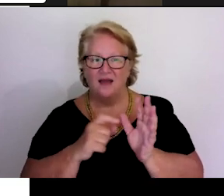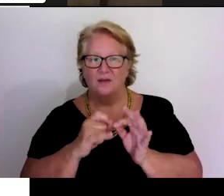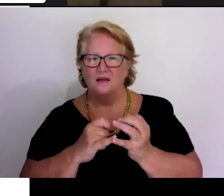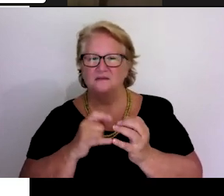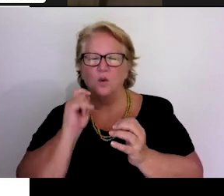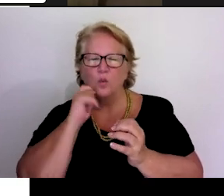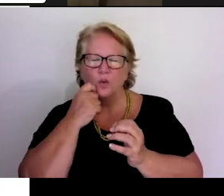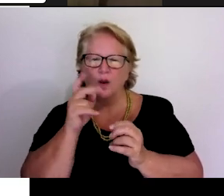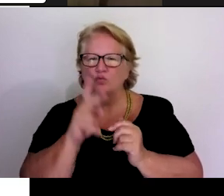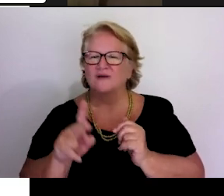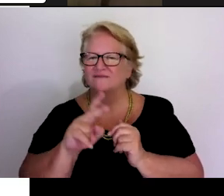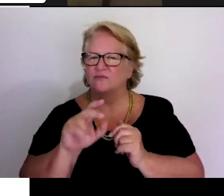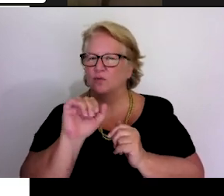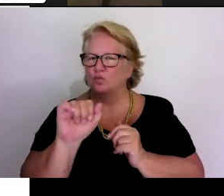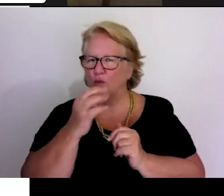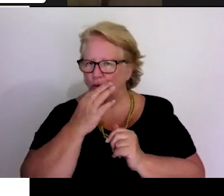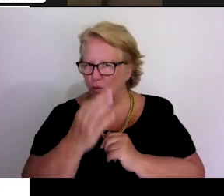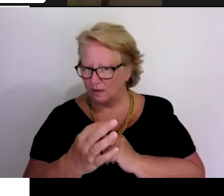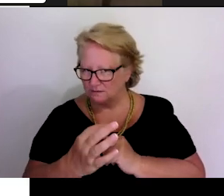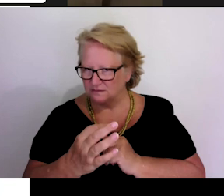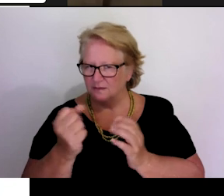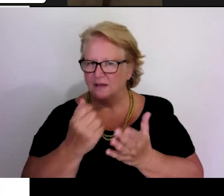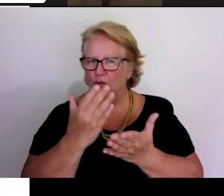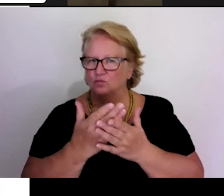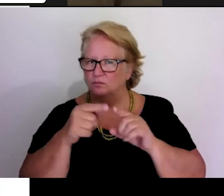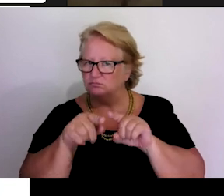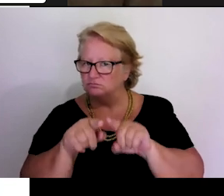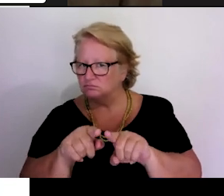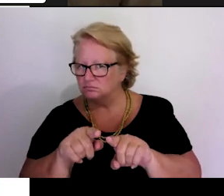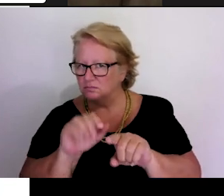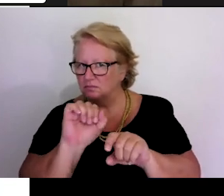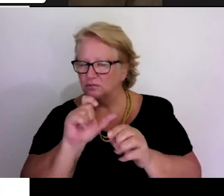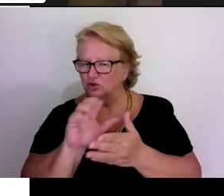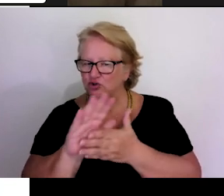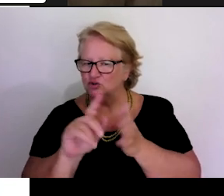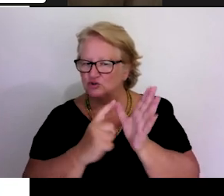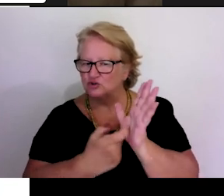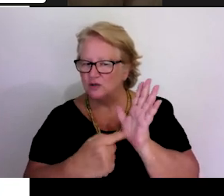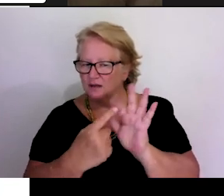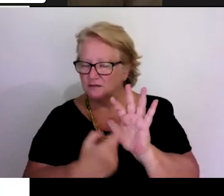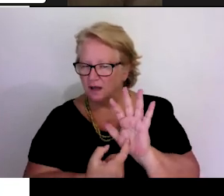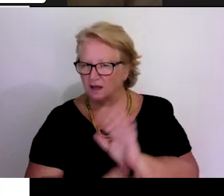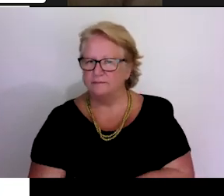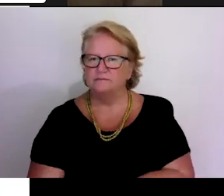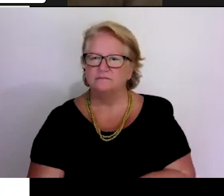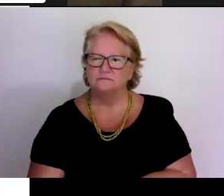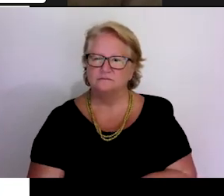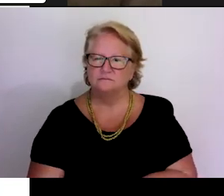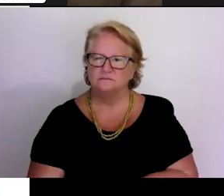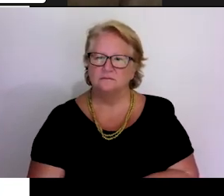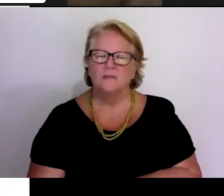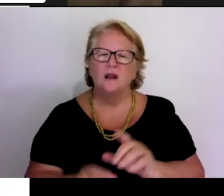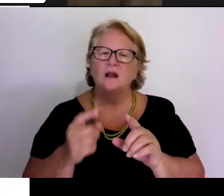will review your application to ensure that it aligns with the NDDA Charter and other